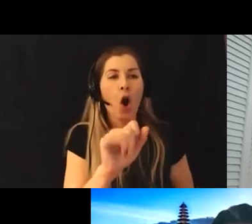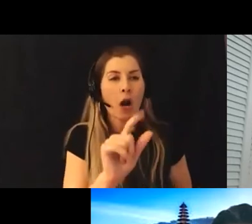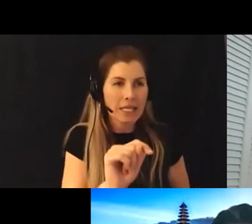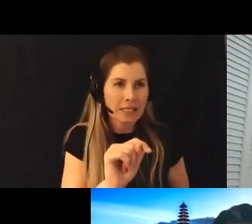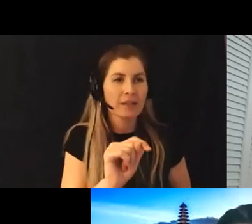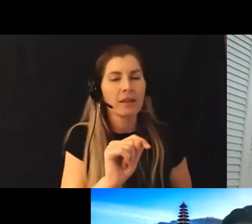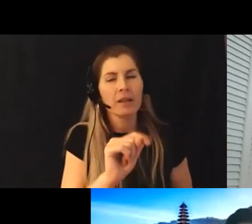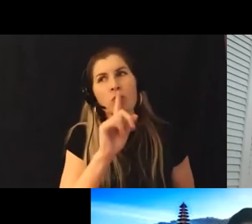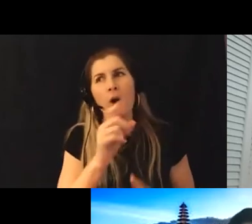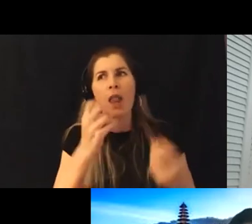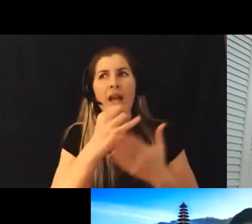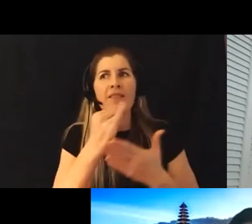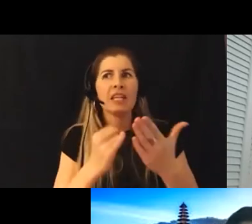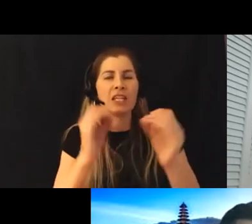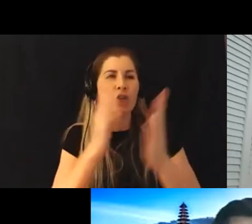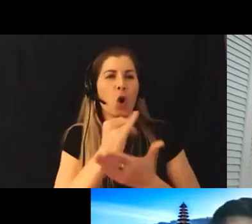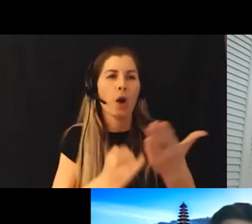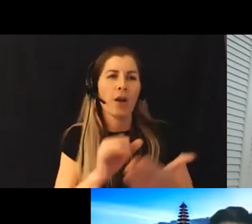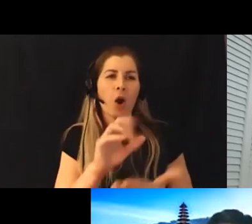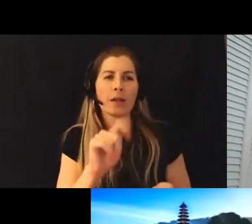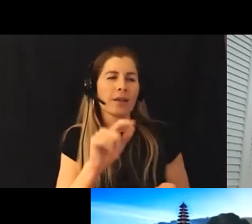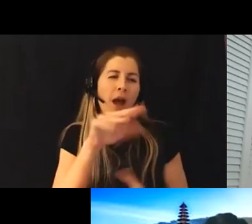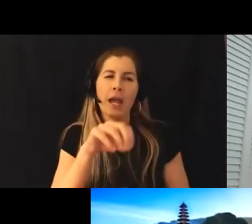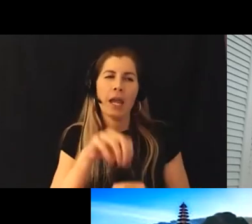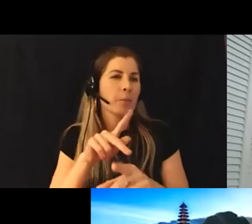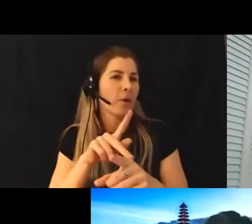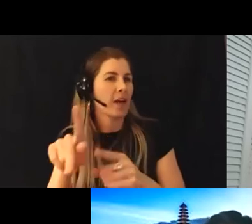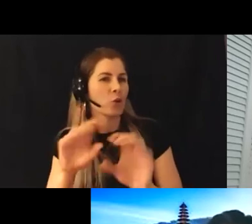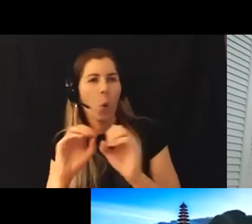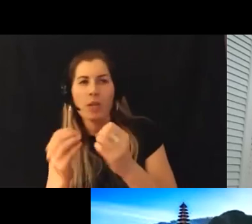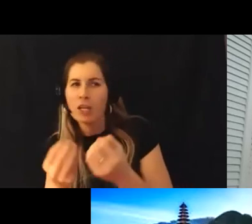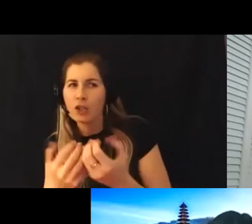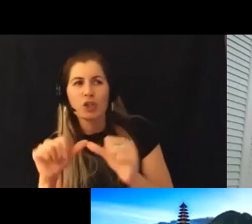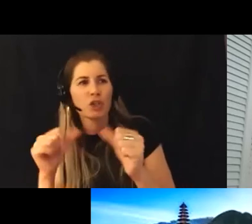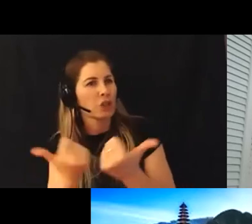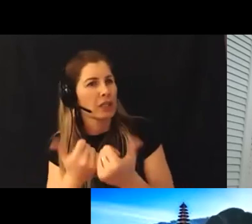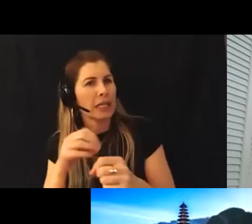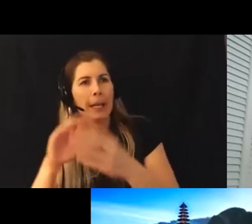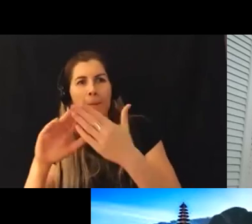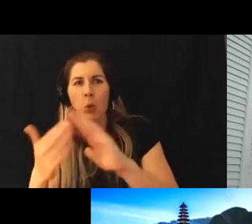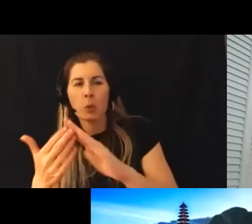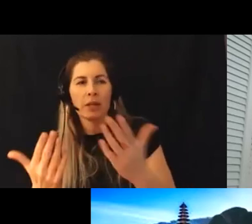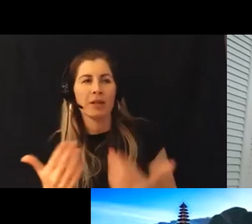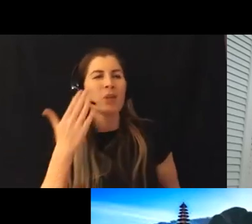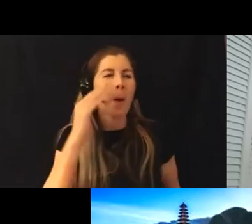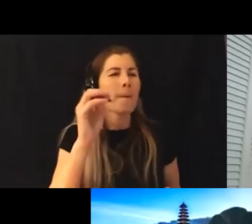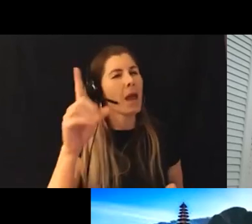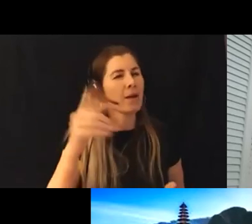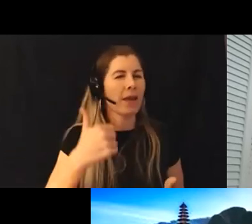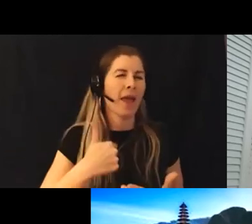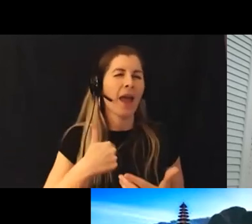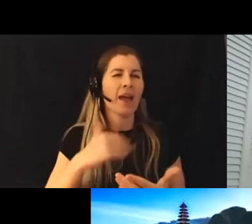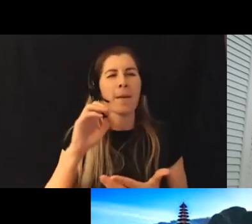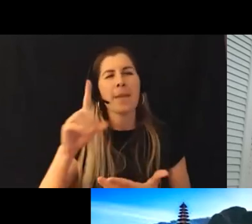a lot of teaching artists may not be a part of the professional associations in their communities. For instance, you know, in Maryland, we have the Maryland Dance